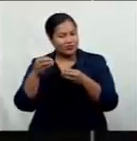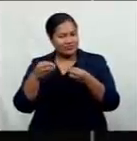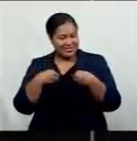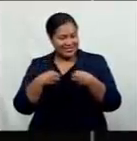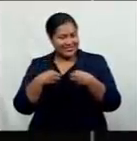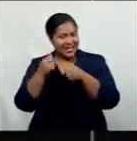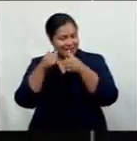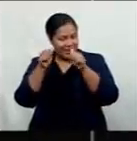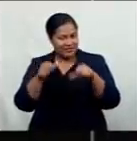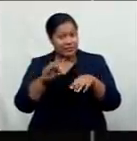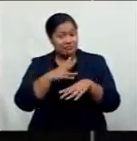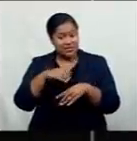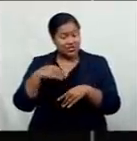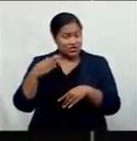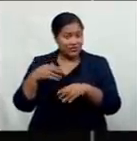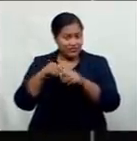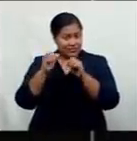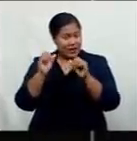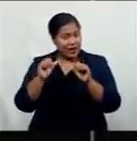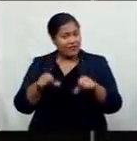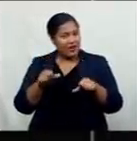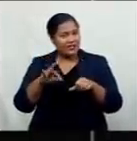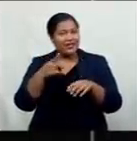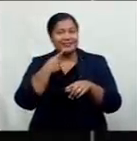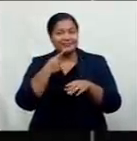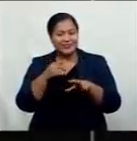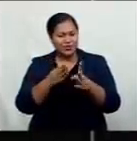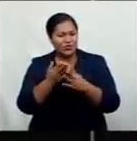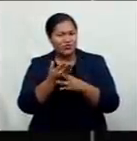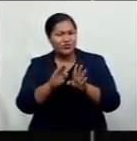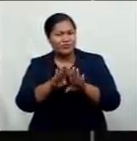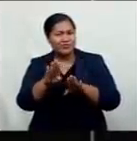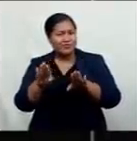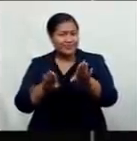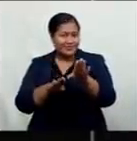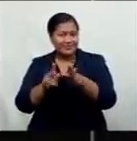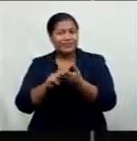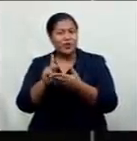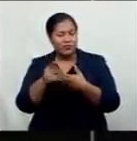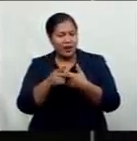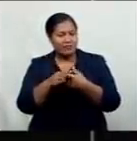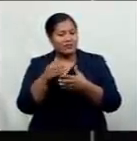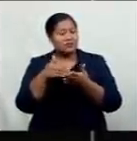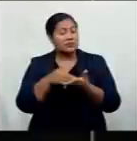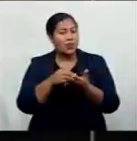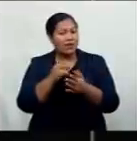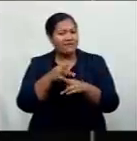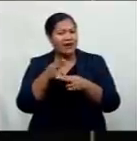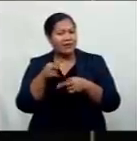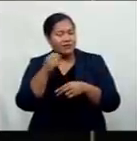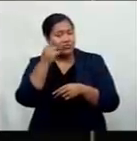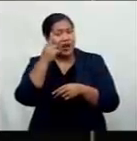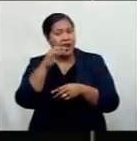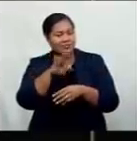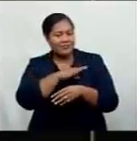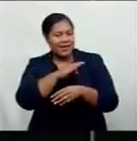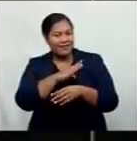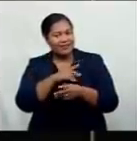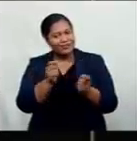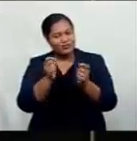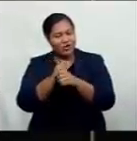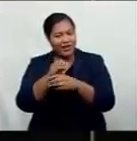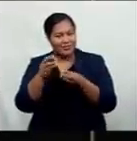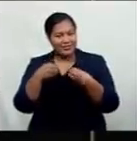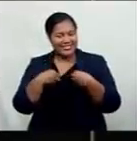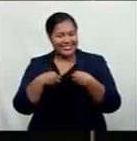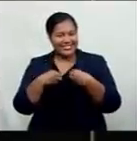The Ministry of Agriculture, through its Leave No One Behind policy, hopes to help farmers realize the benefits of going commercial.